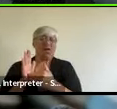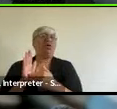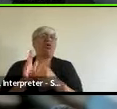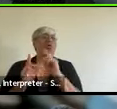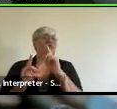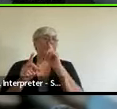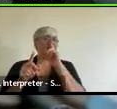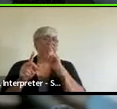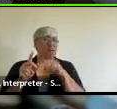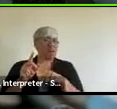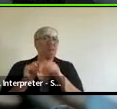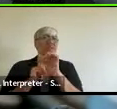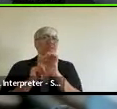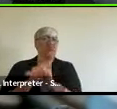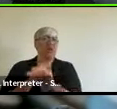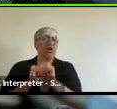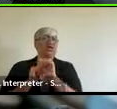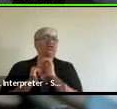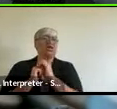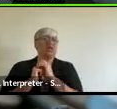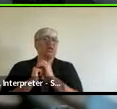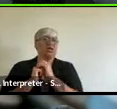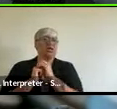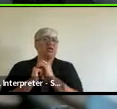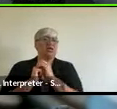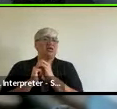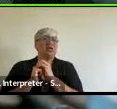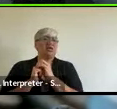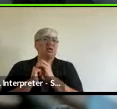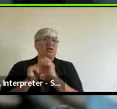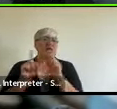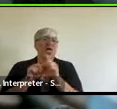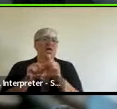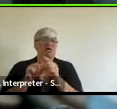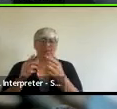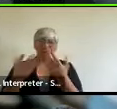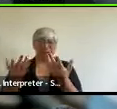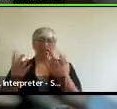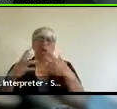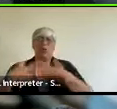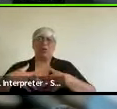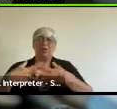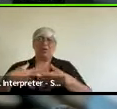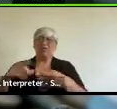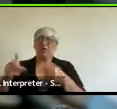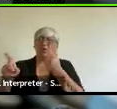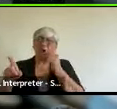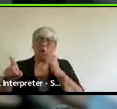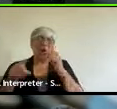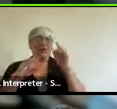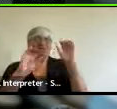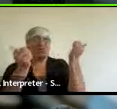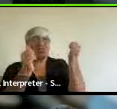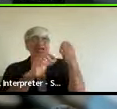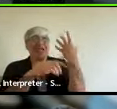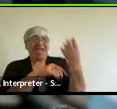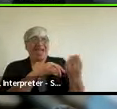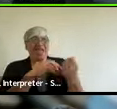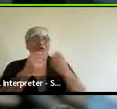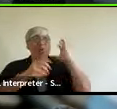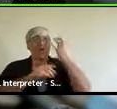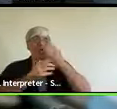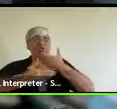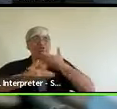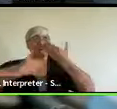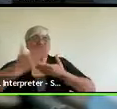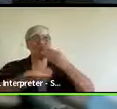for want of equipment, these movies are made appropriately and can be shared